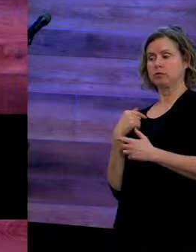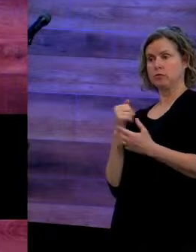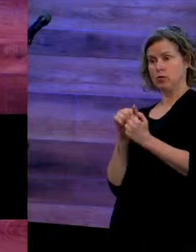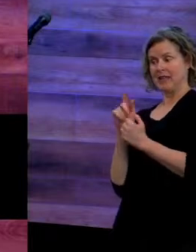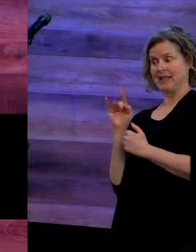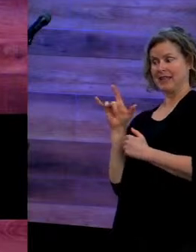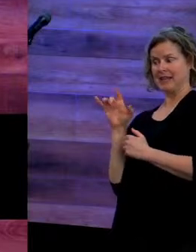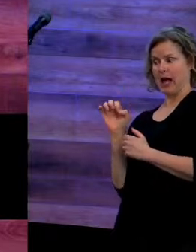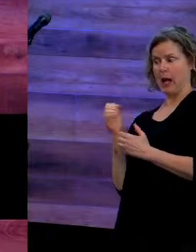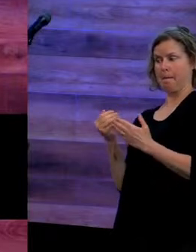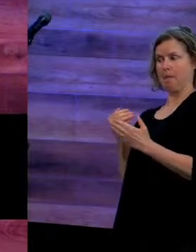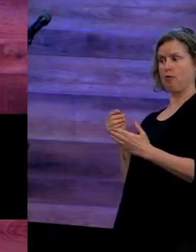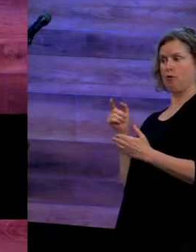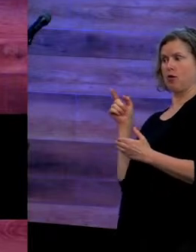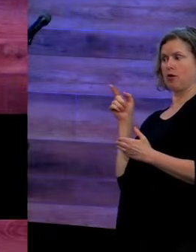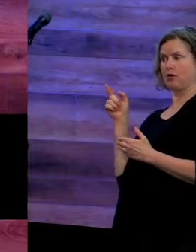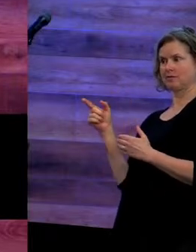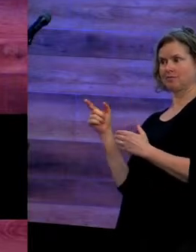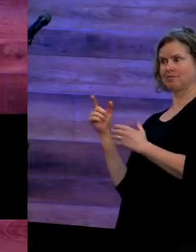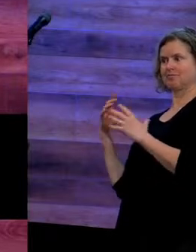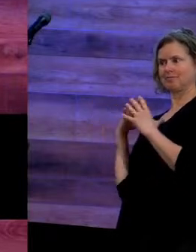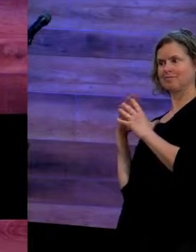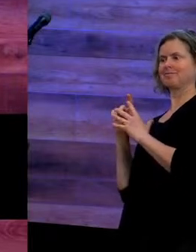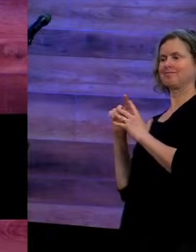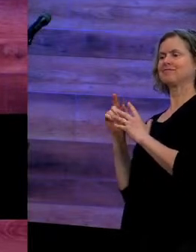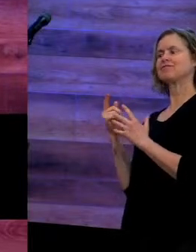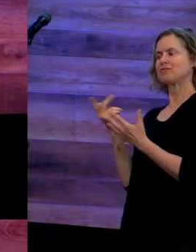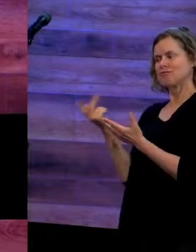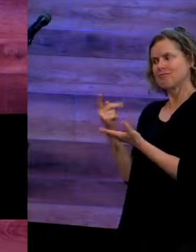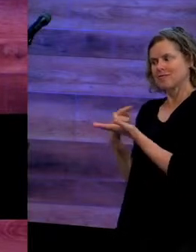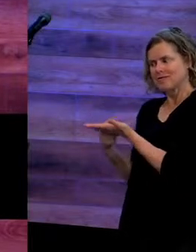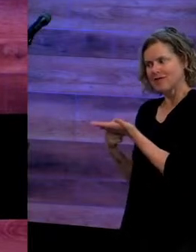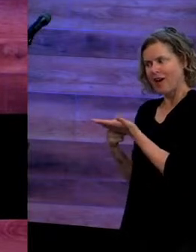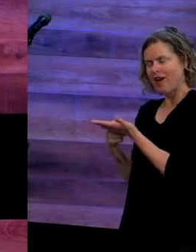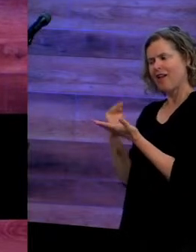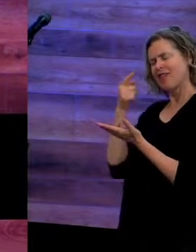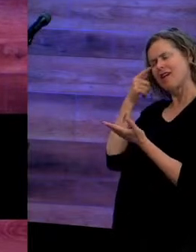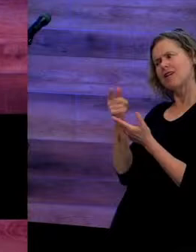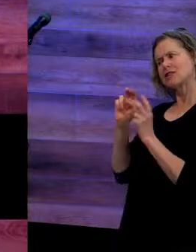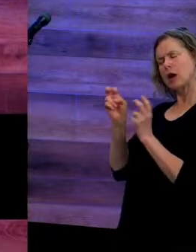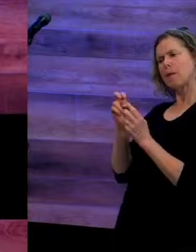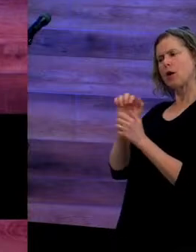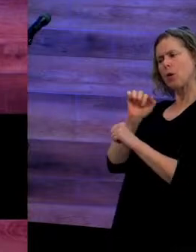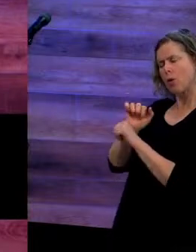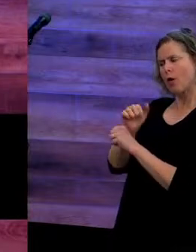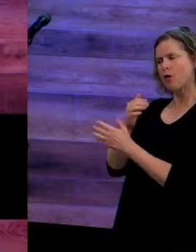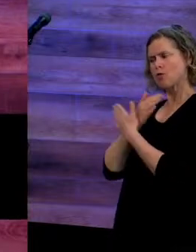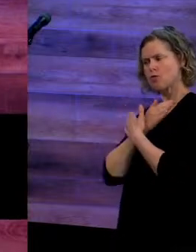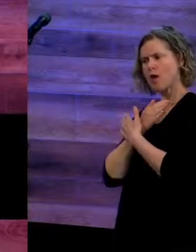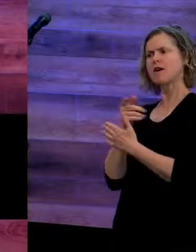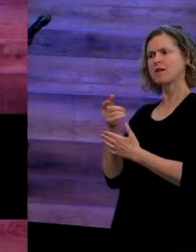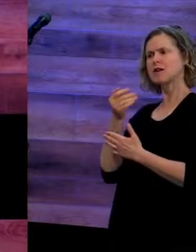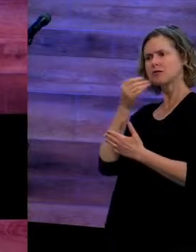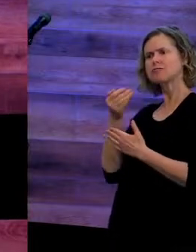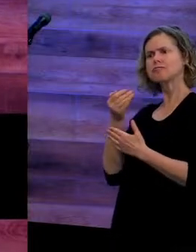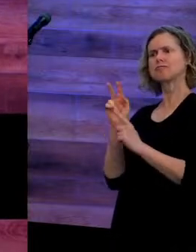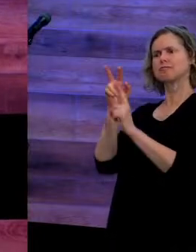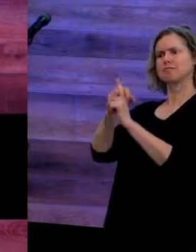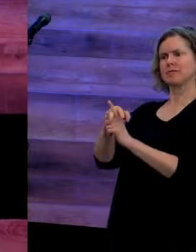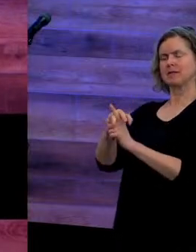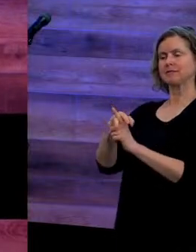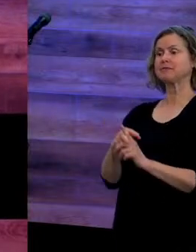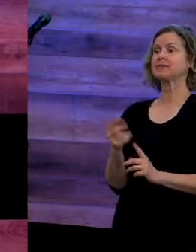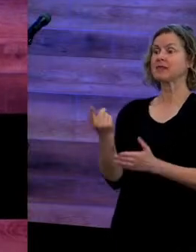summer. I feel like work and rest might be a really helpful topic for a lot of people. And then starting next week, we're going to be going through the book of